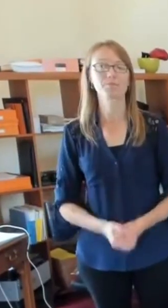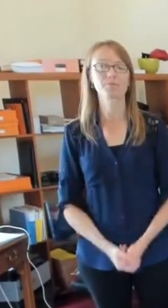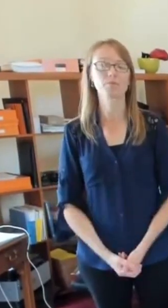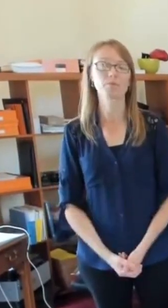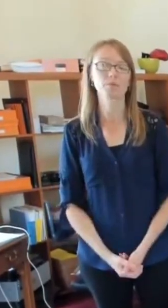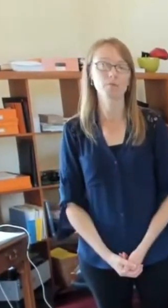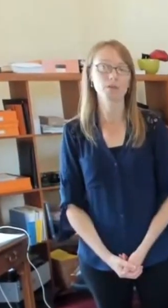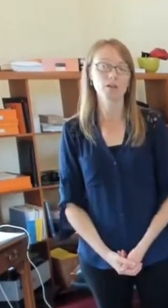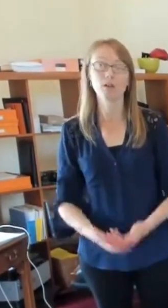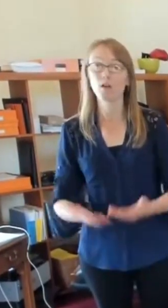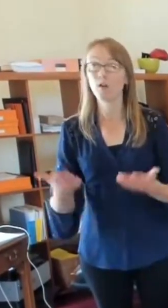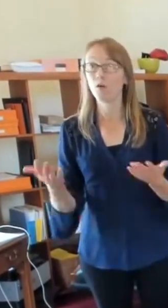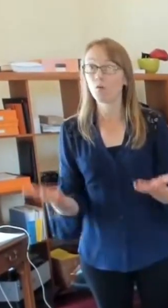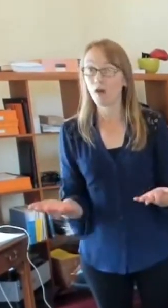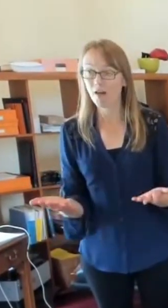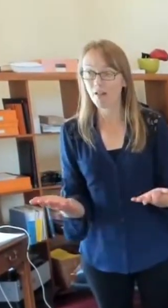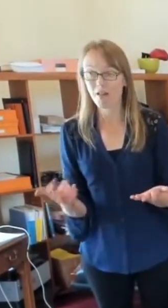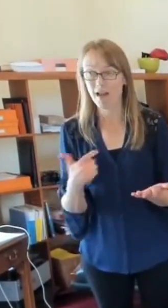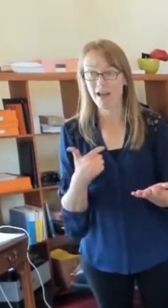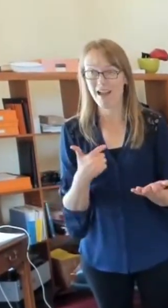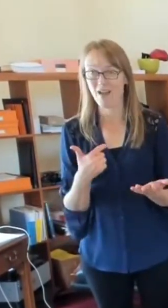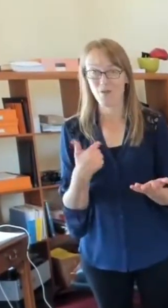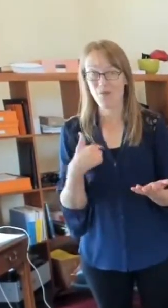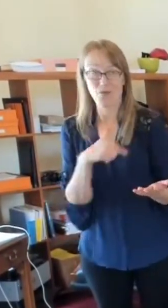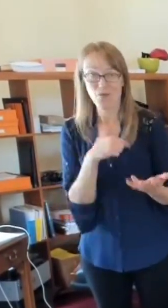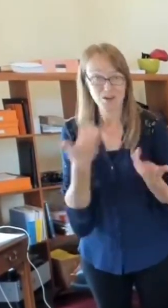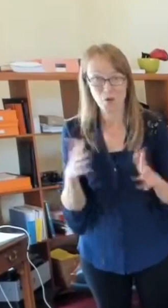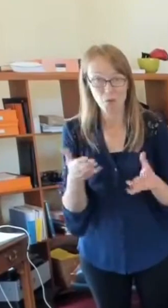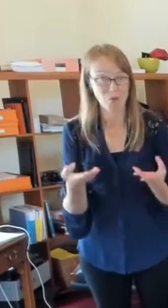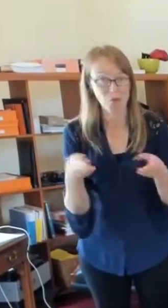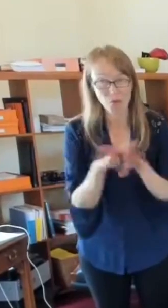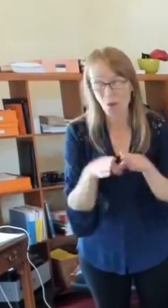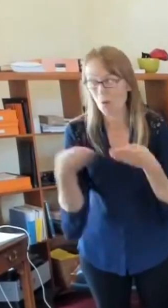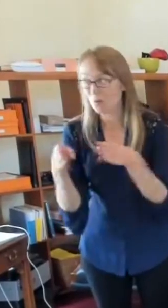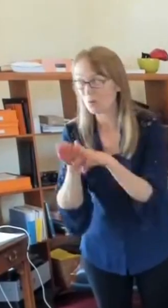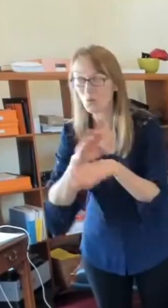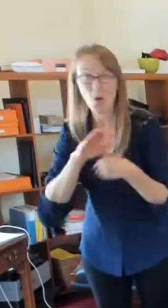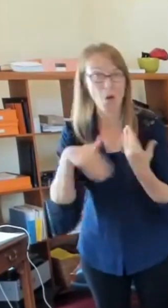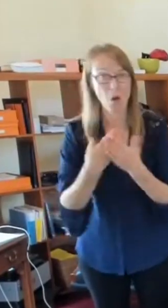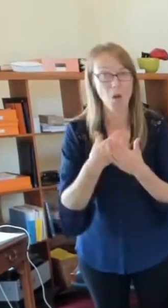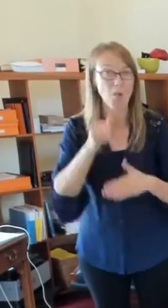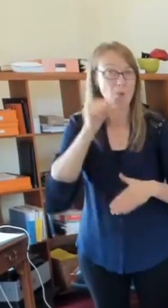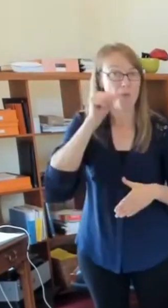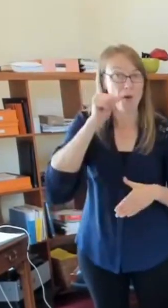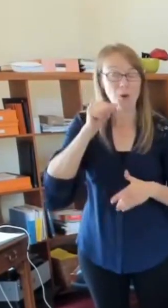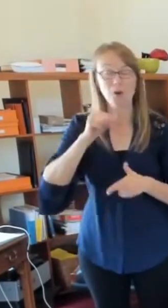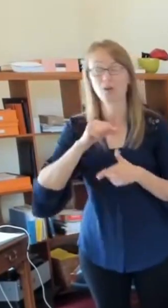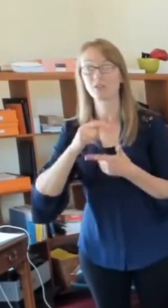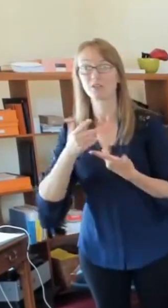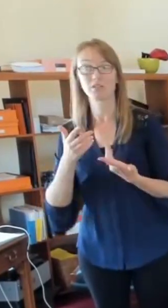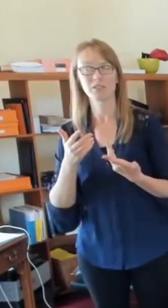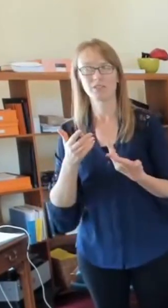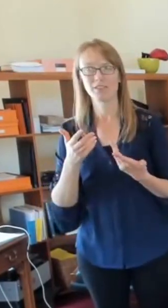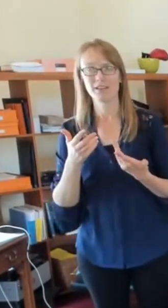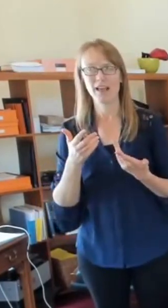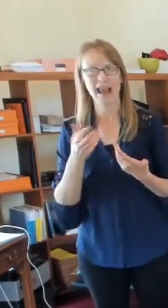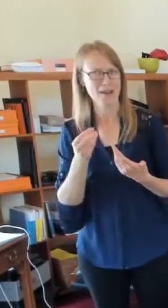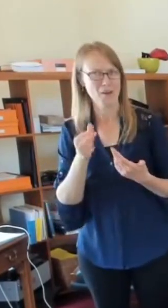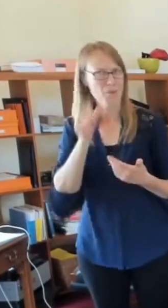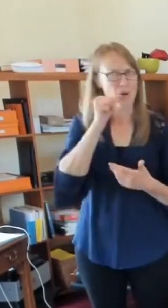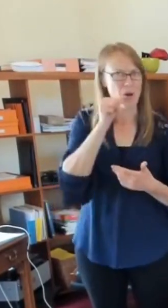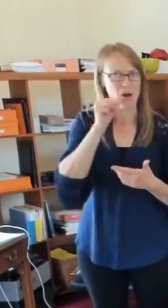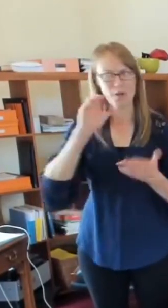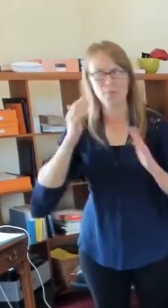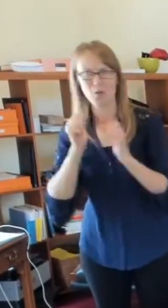just like period, all day, every day. And what is a bar and what is a restaurant and what is an event space? I